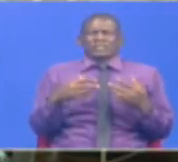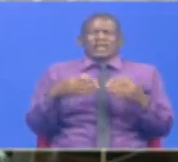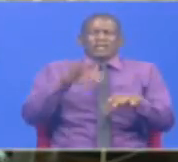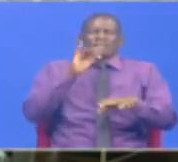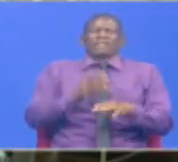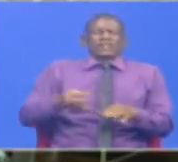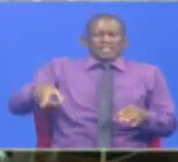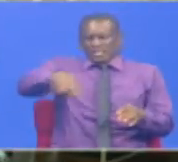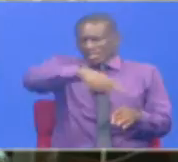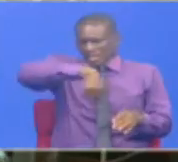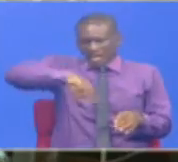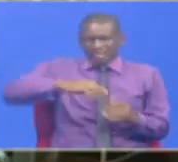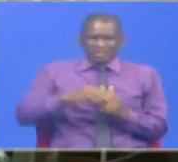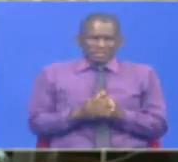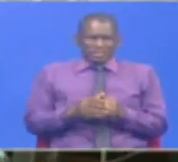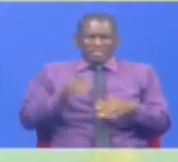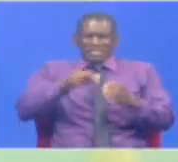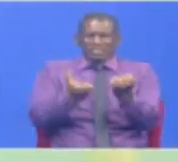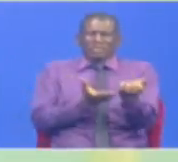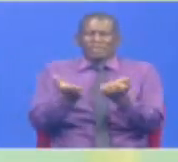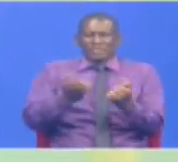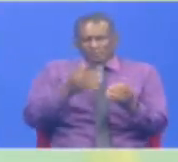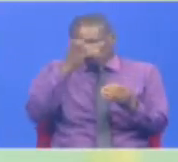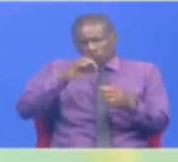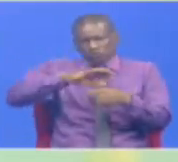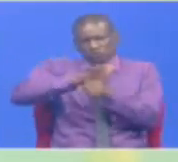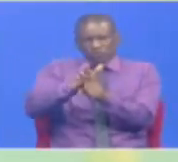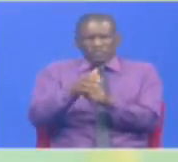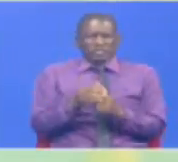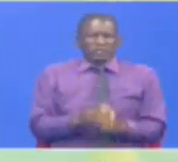put a knife on my business's heart.